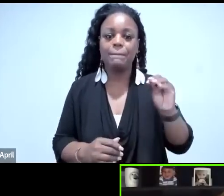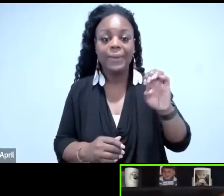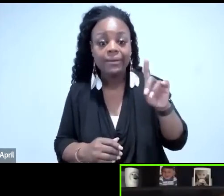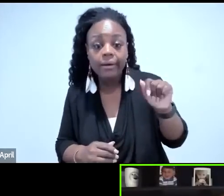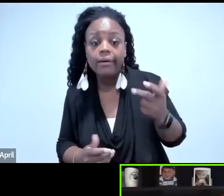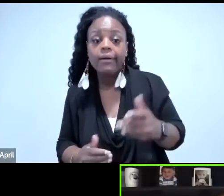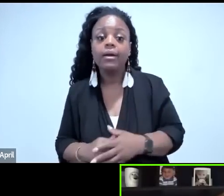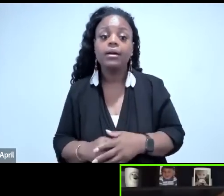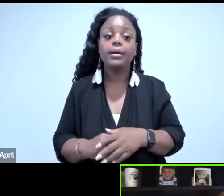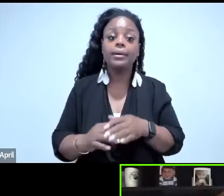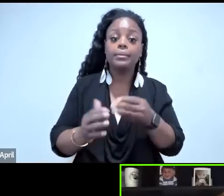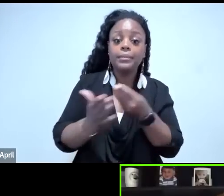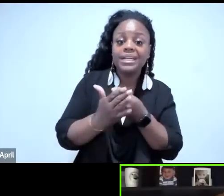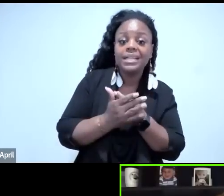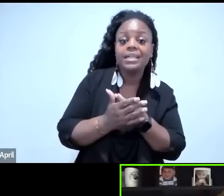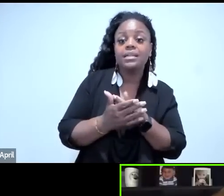moment.